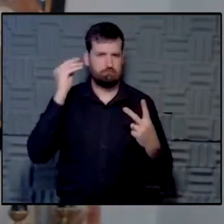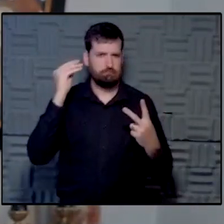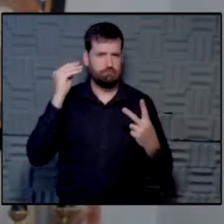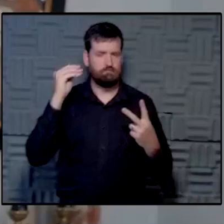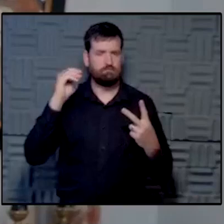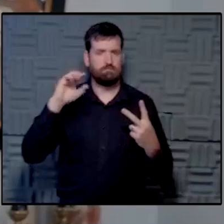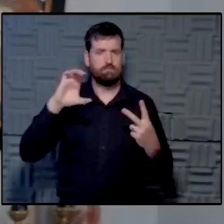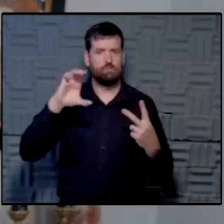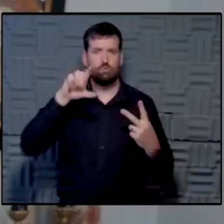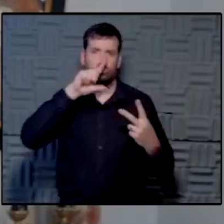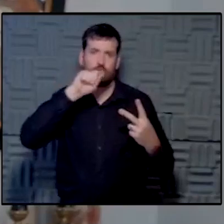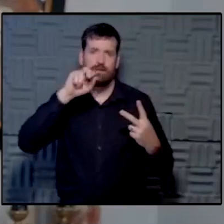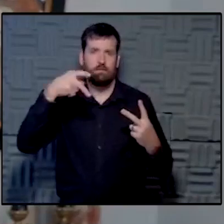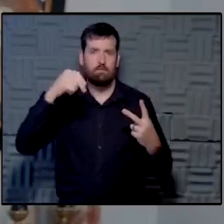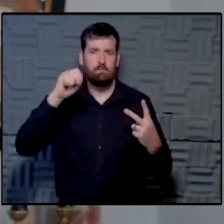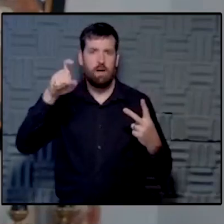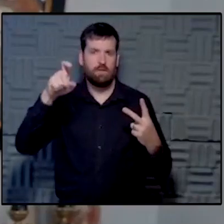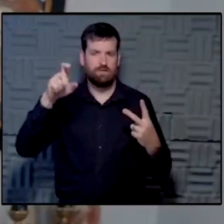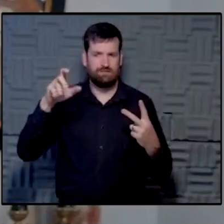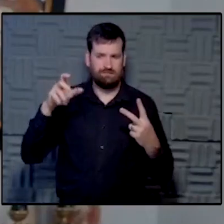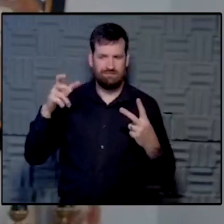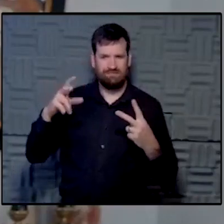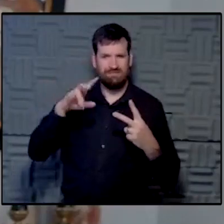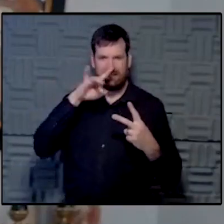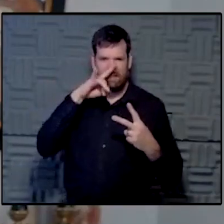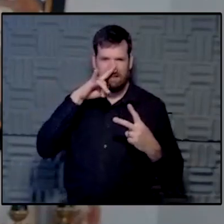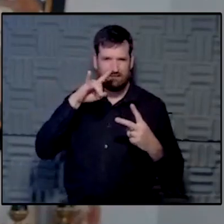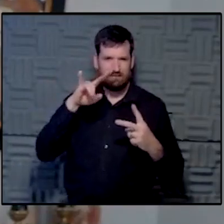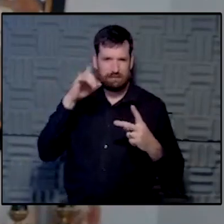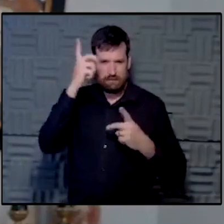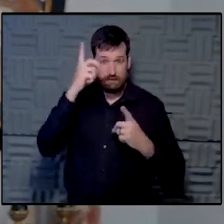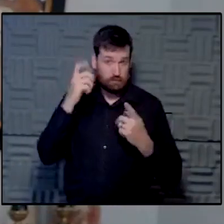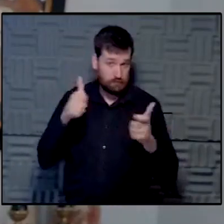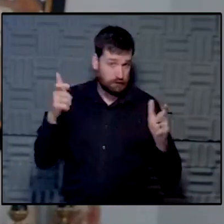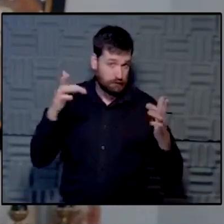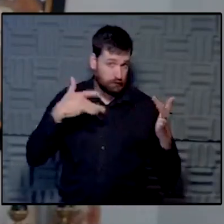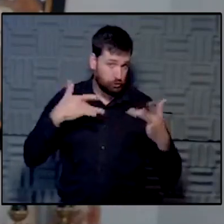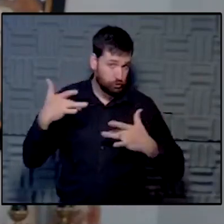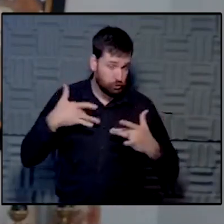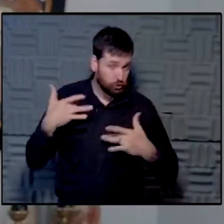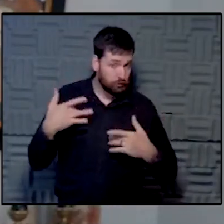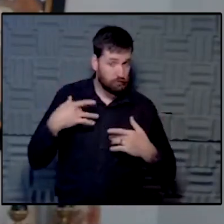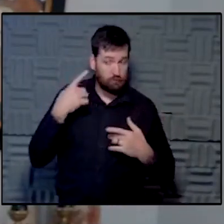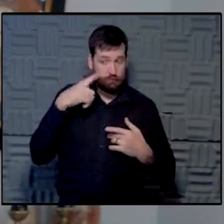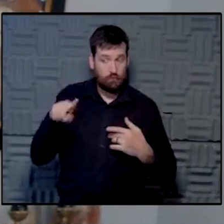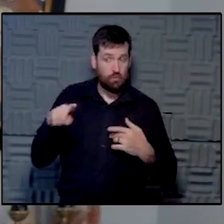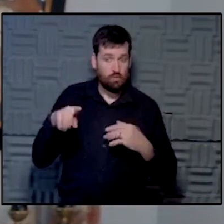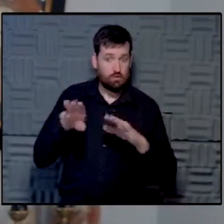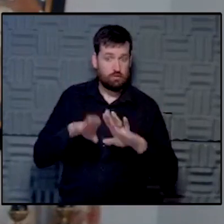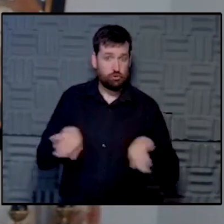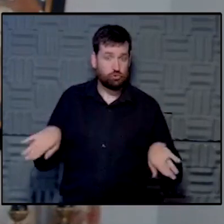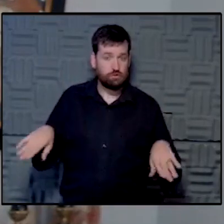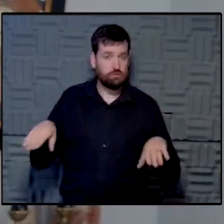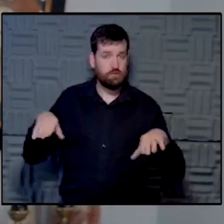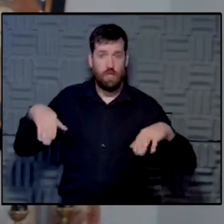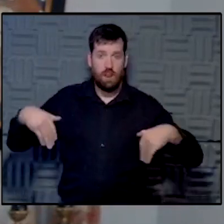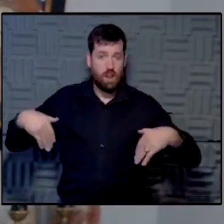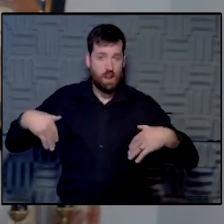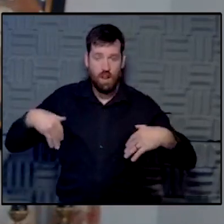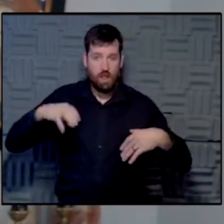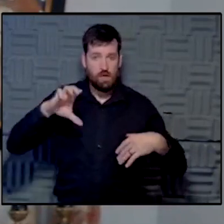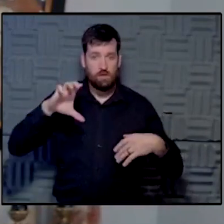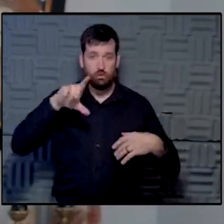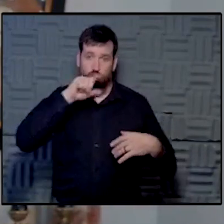chicken pox, which is typically a kids type disease, and if there's any concern for parents whose kids have not had chicken pox or had it recently with the